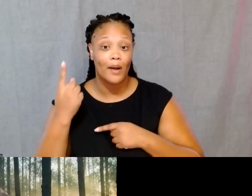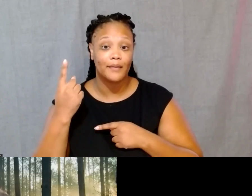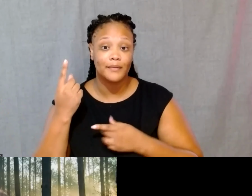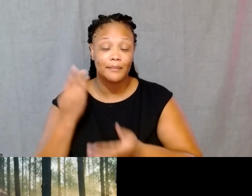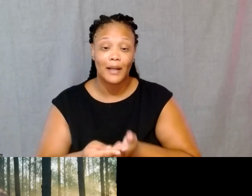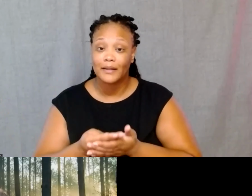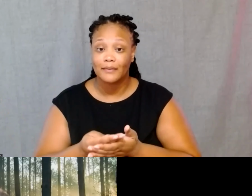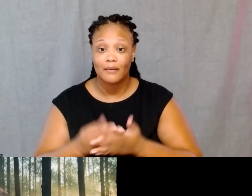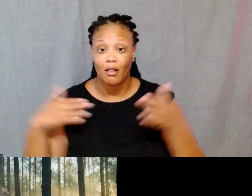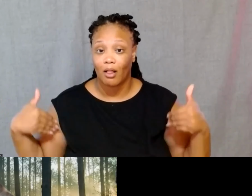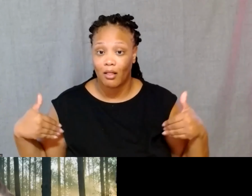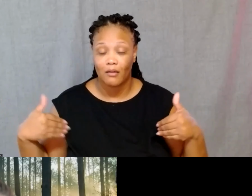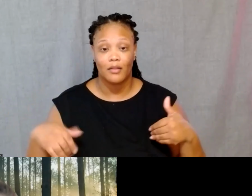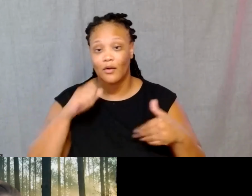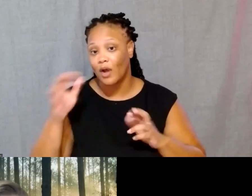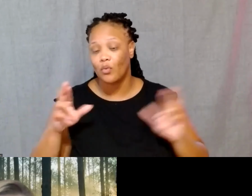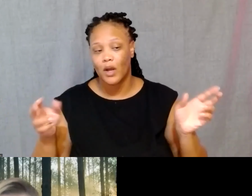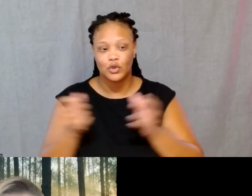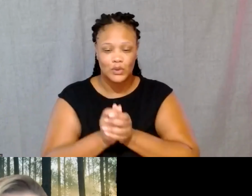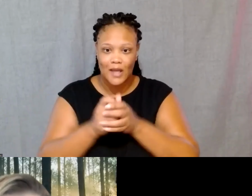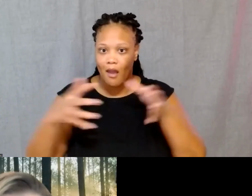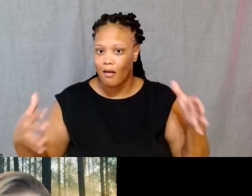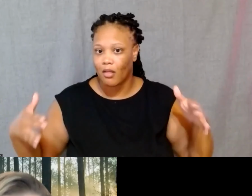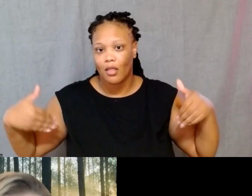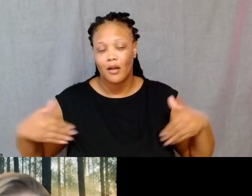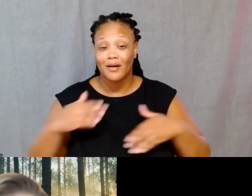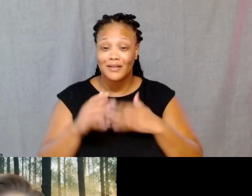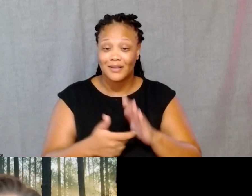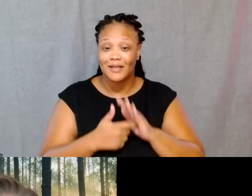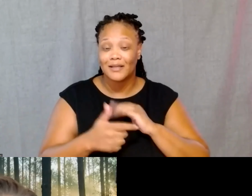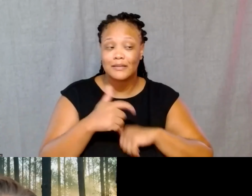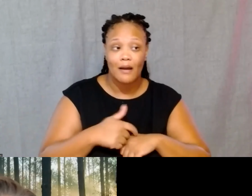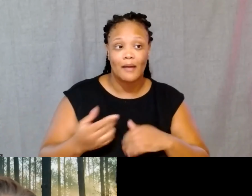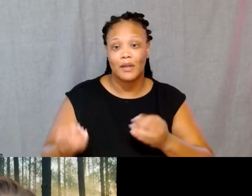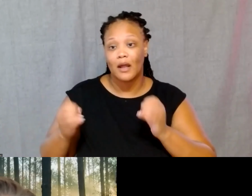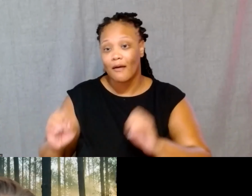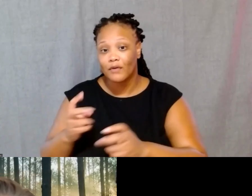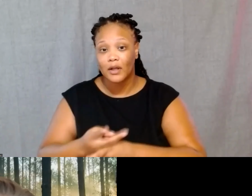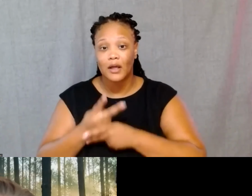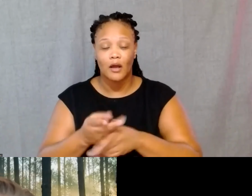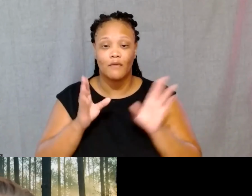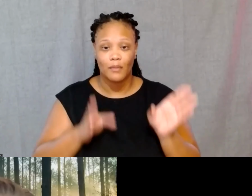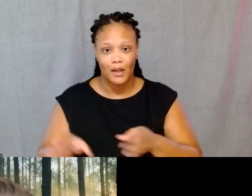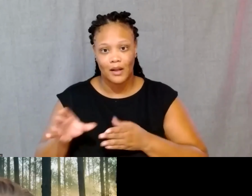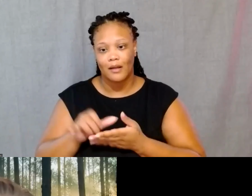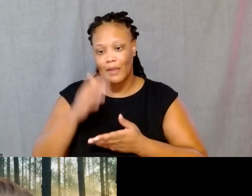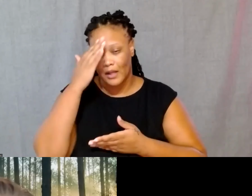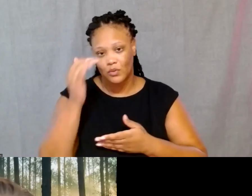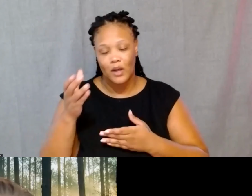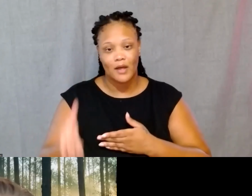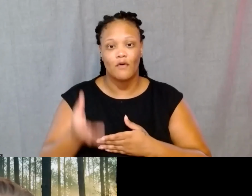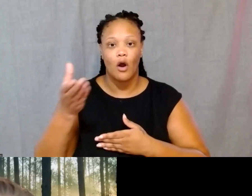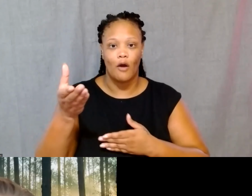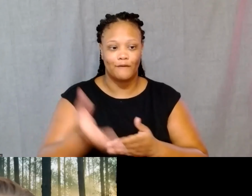one funding and scaling and all those things that take time and effort and careful planning. And so that's why they've offered